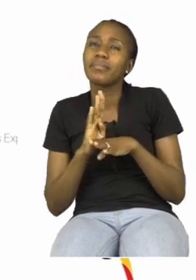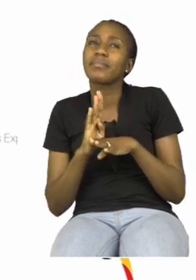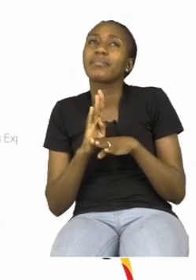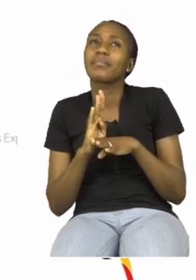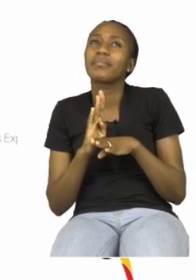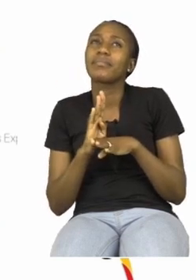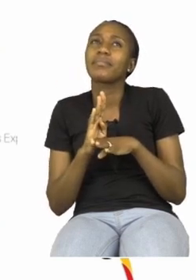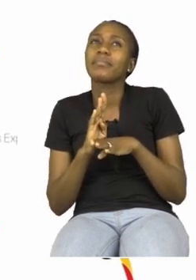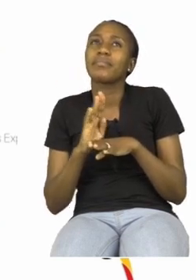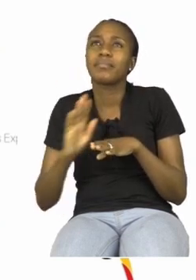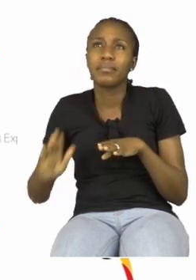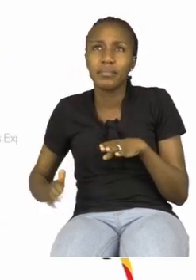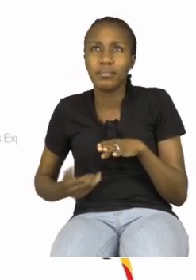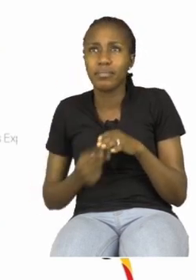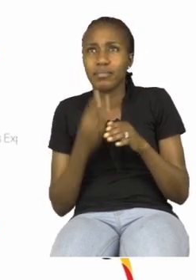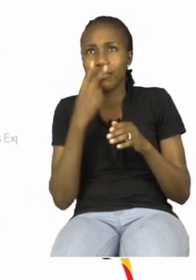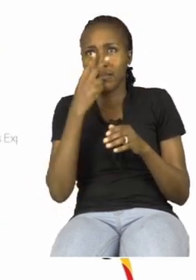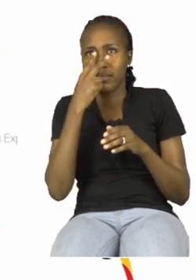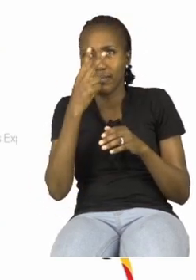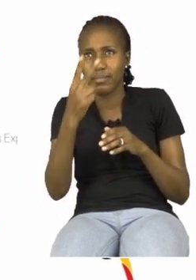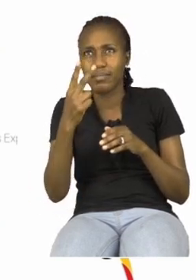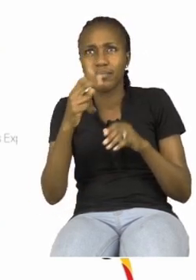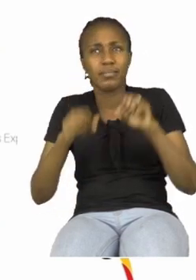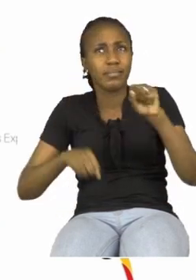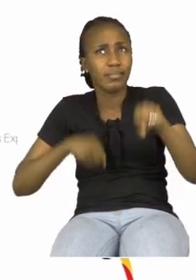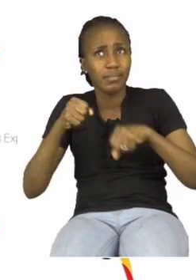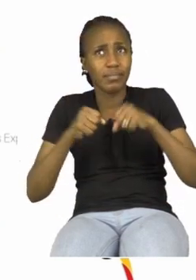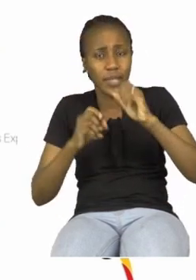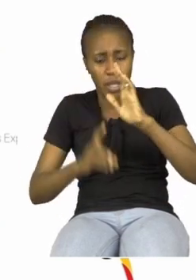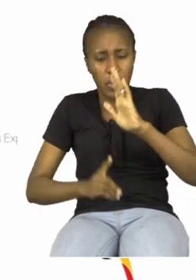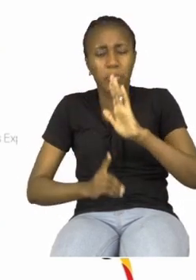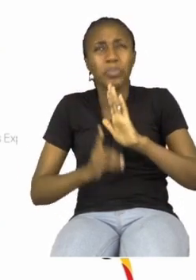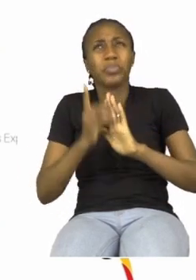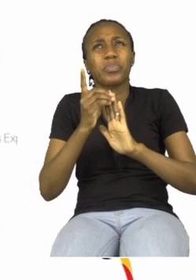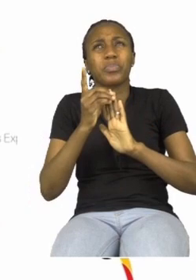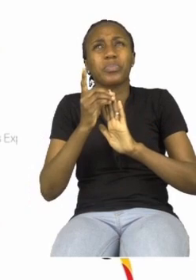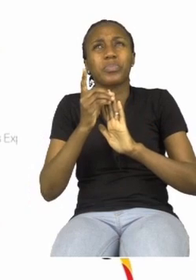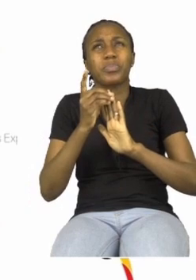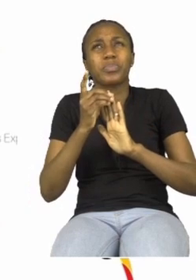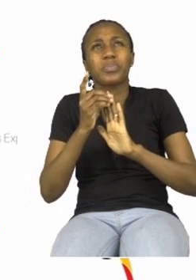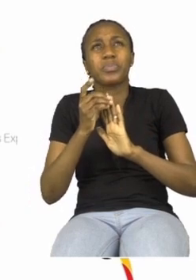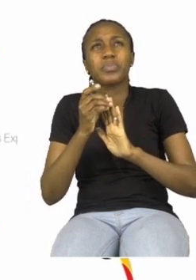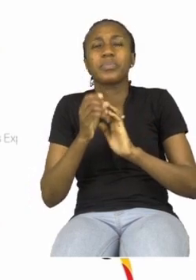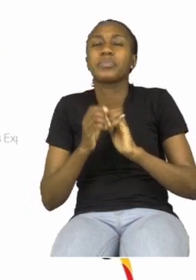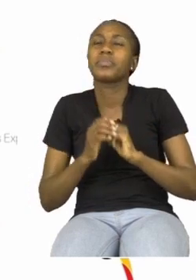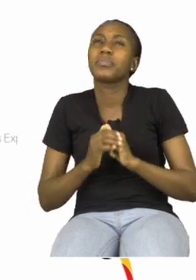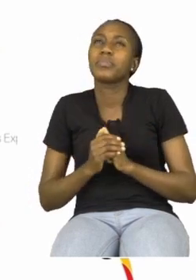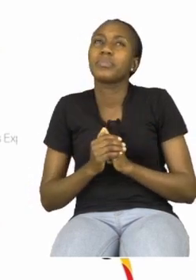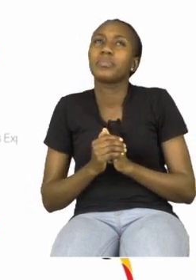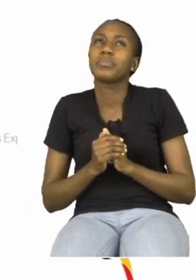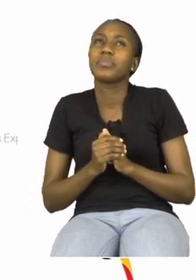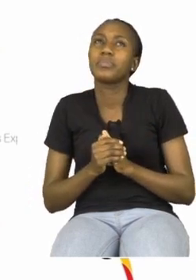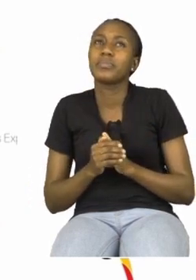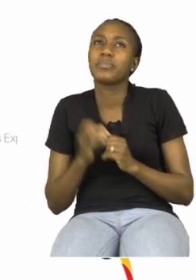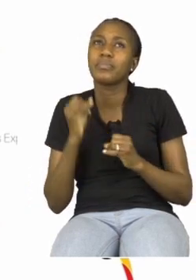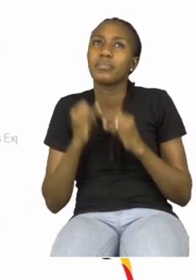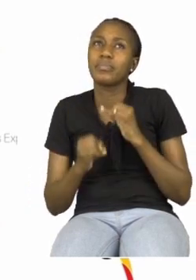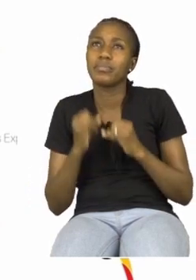much better and wider. Social media and so on is growing, and we need to play our part. And then last but not